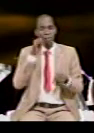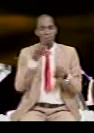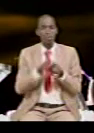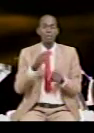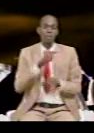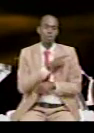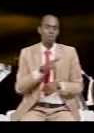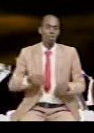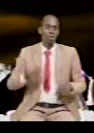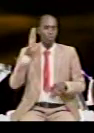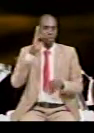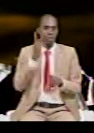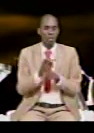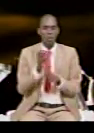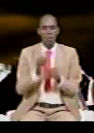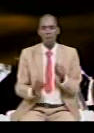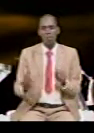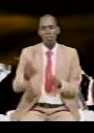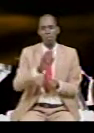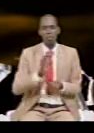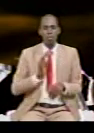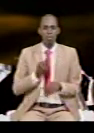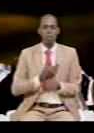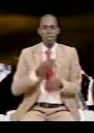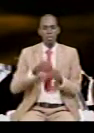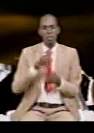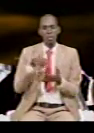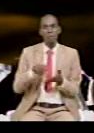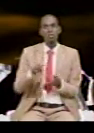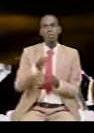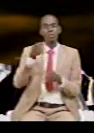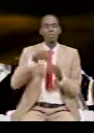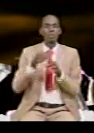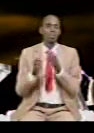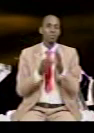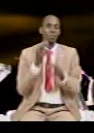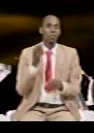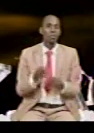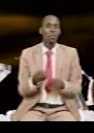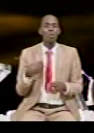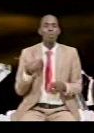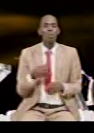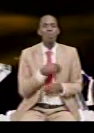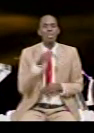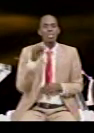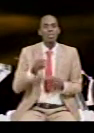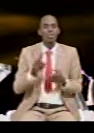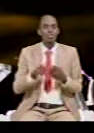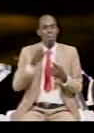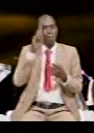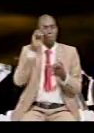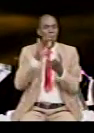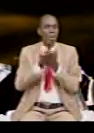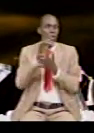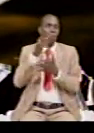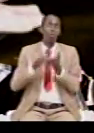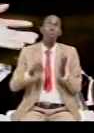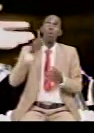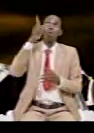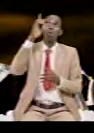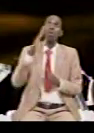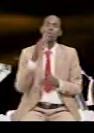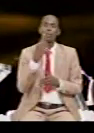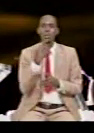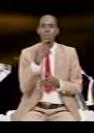us. In this journey, the Lord will keep you. We need to believe what God says. We need to